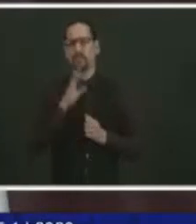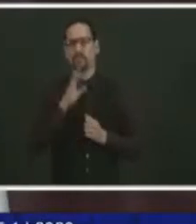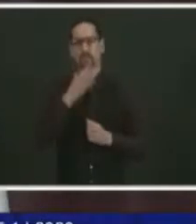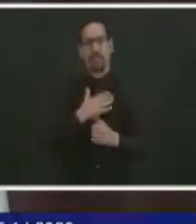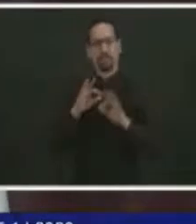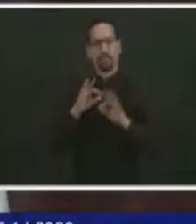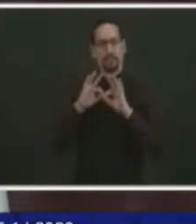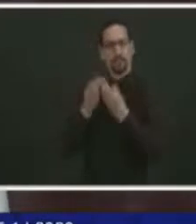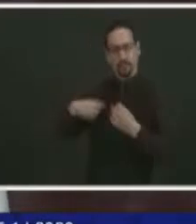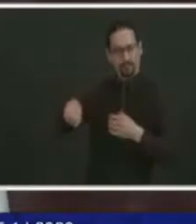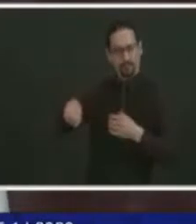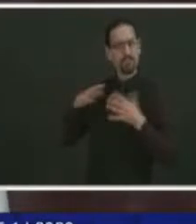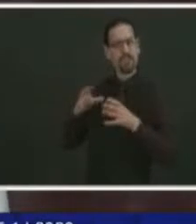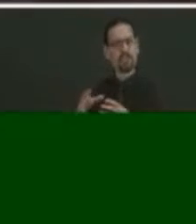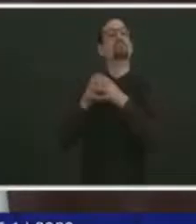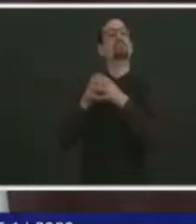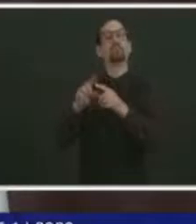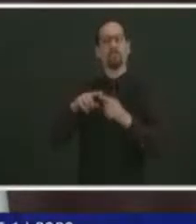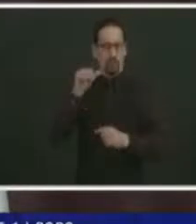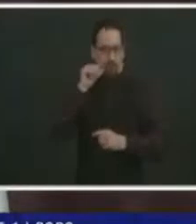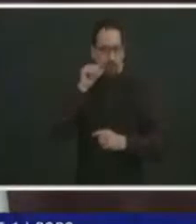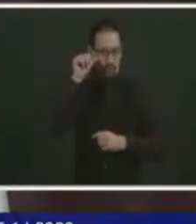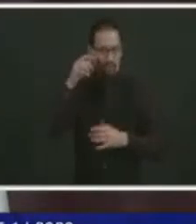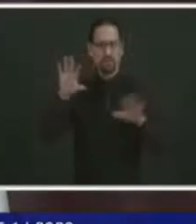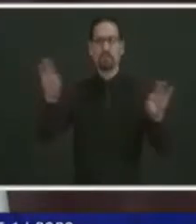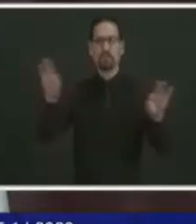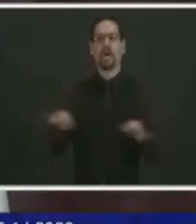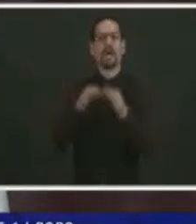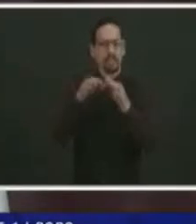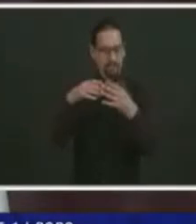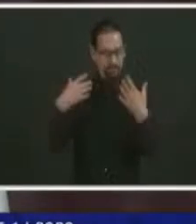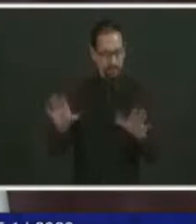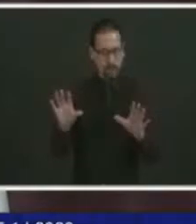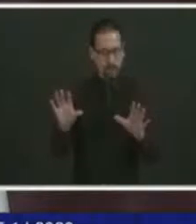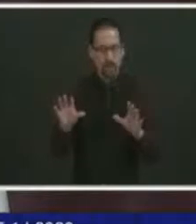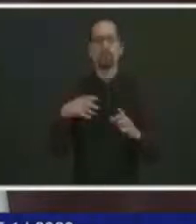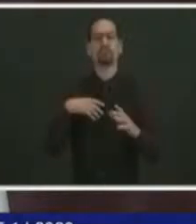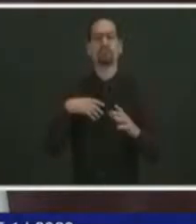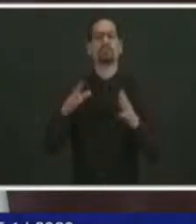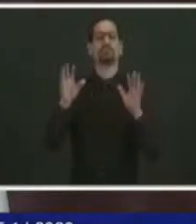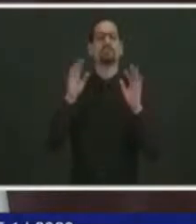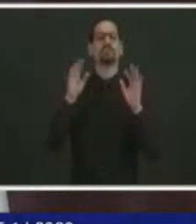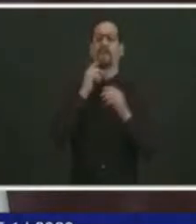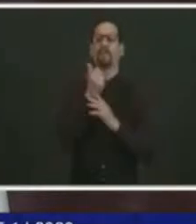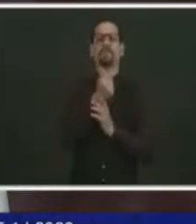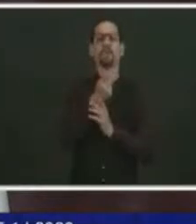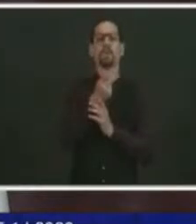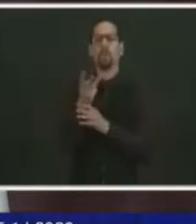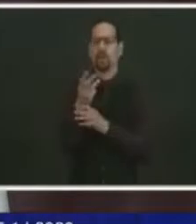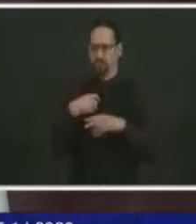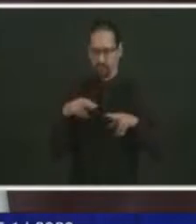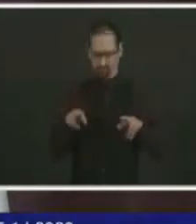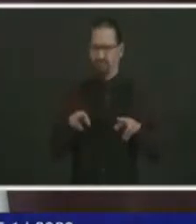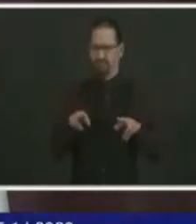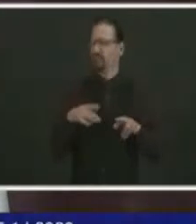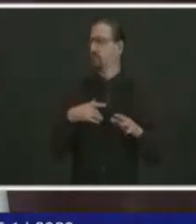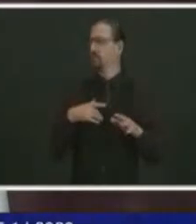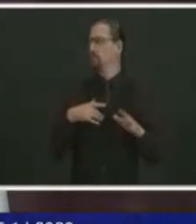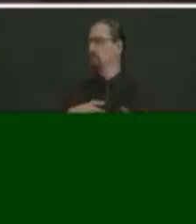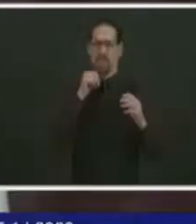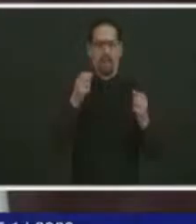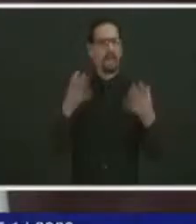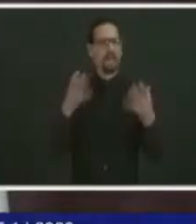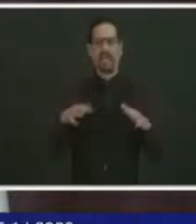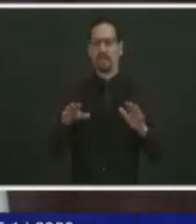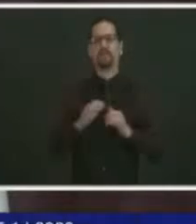yesterday to Mass, and there were very, very few people there. And it's clear that it's going to take folks a little while to